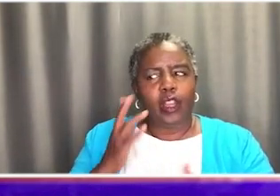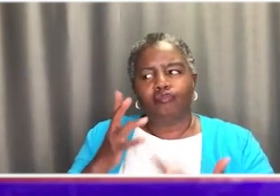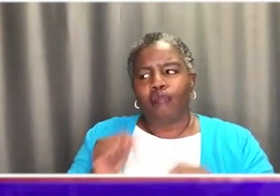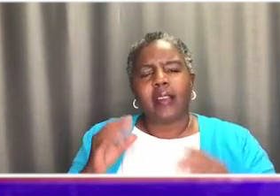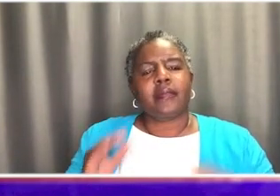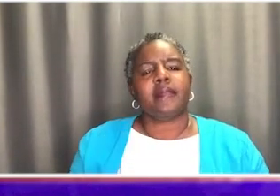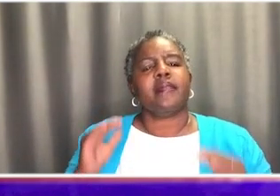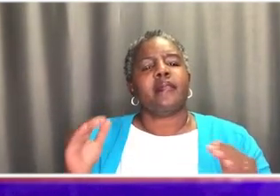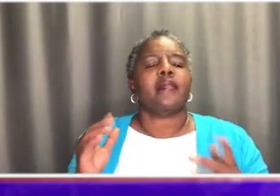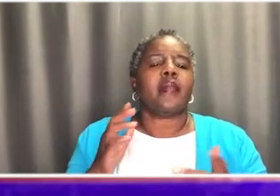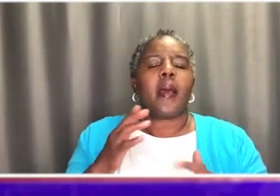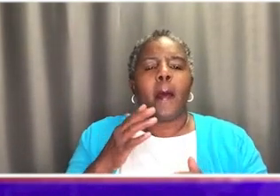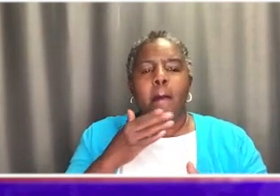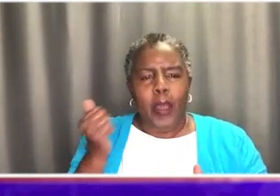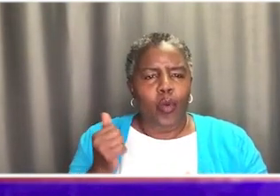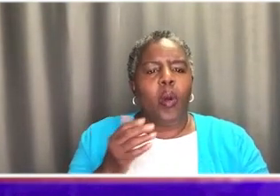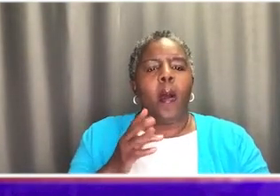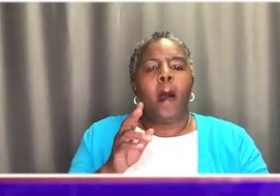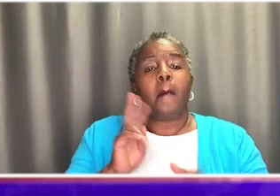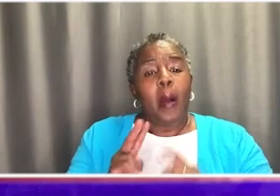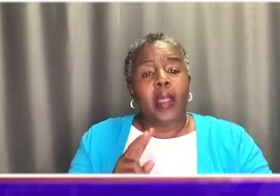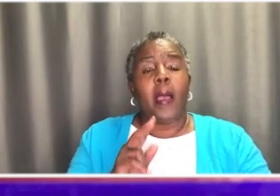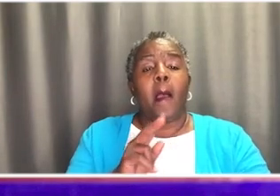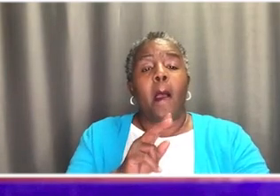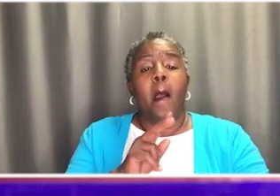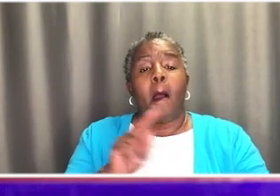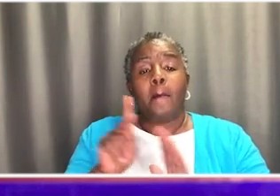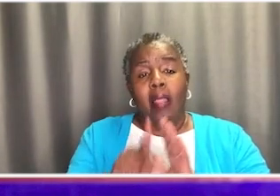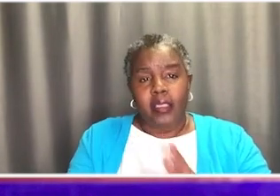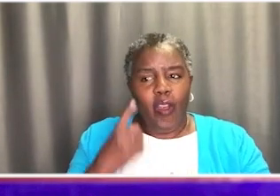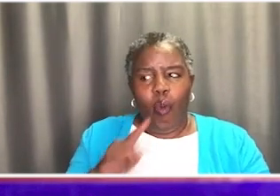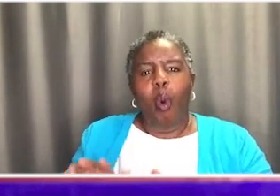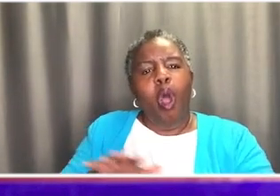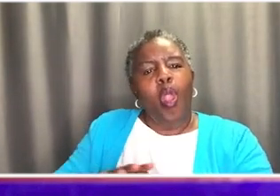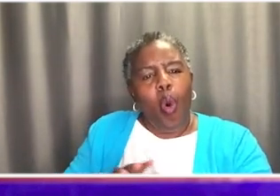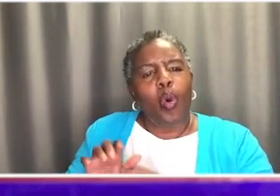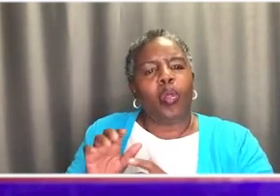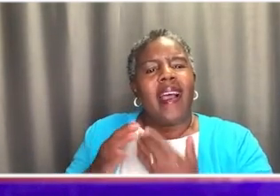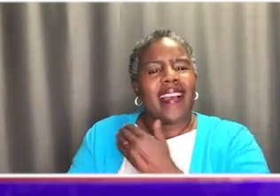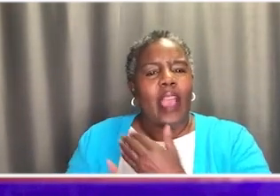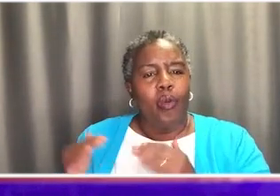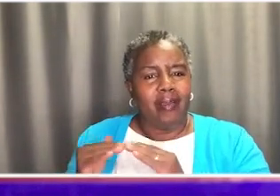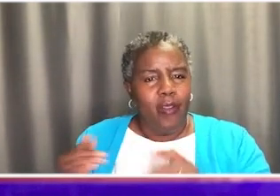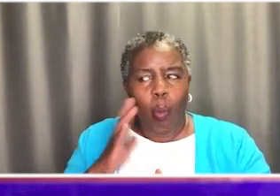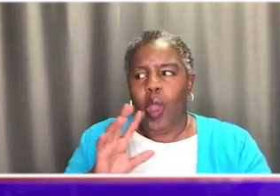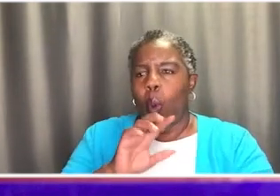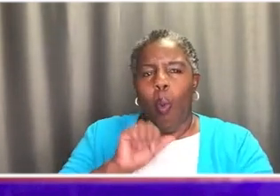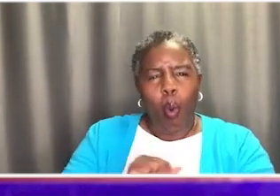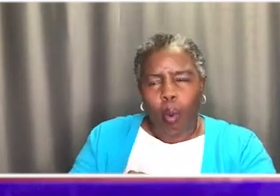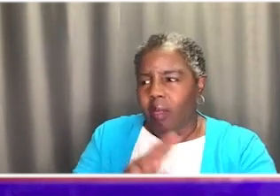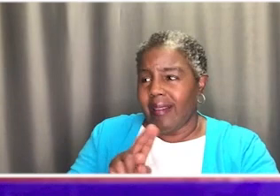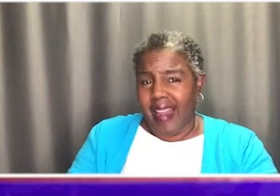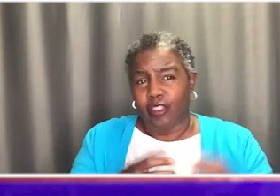a public policy on the local, county, and statewide level. We work with our national partners on